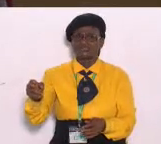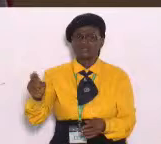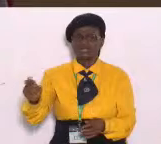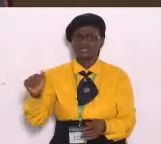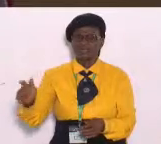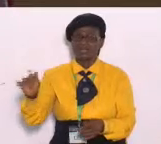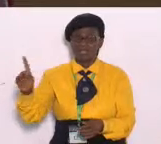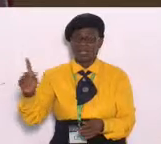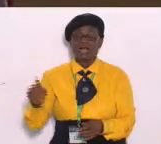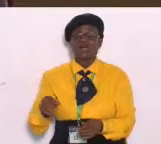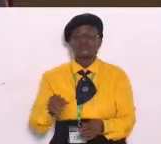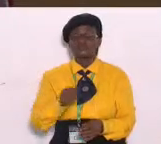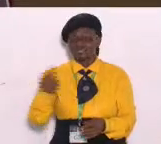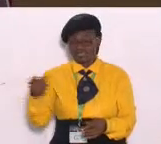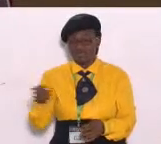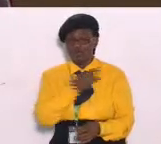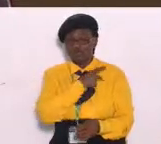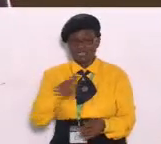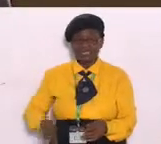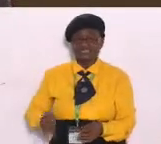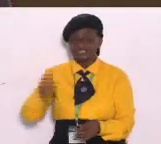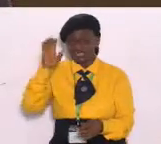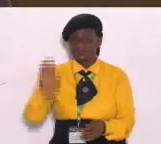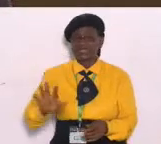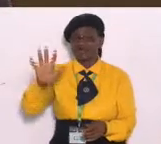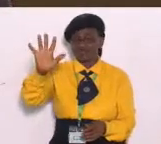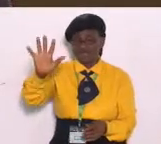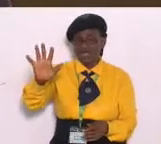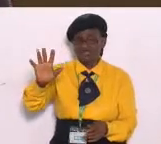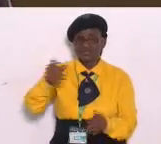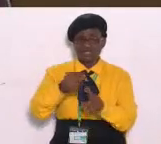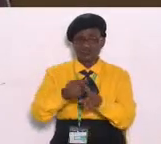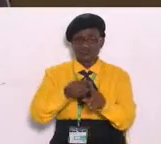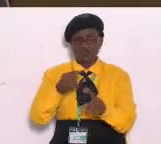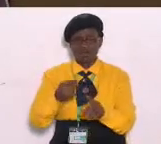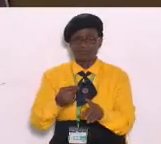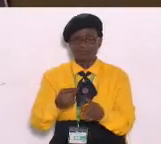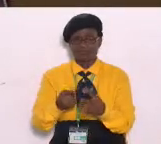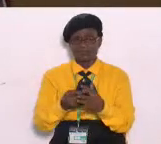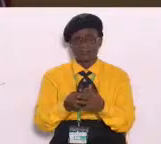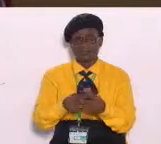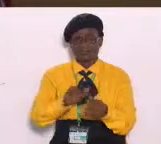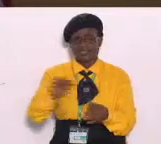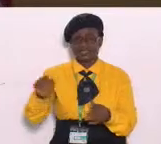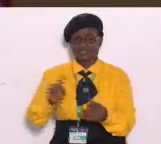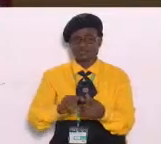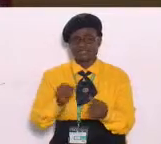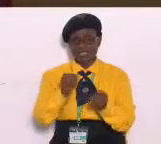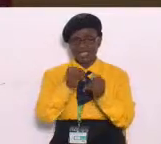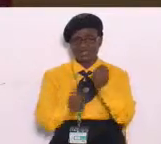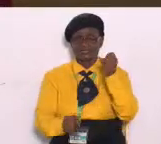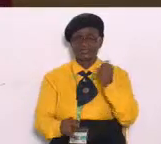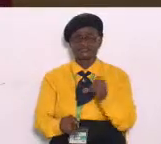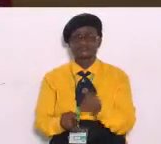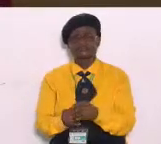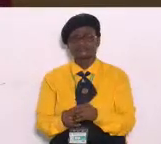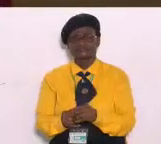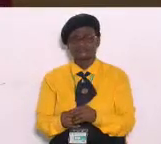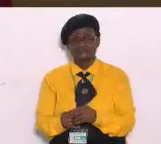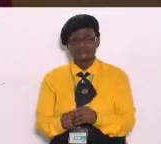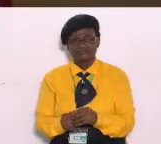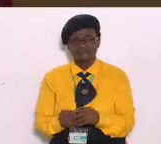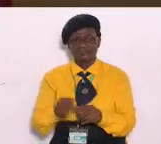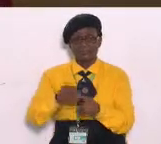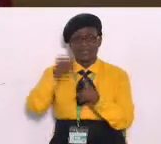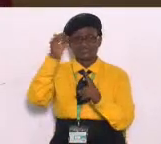2 Kings chapter 5, from beginning to the end, from verse 1 to the end,